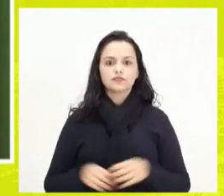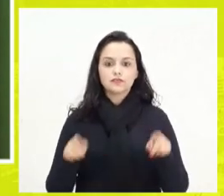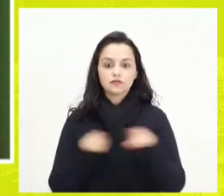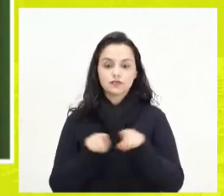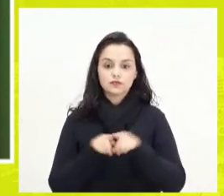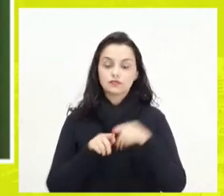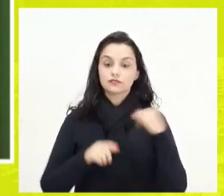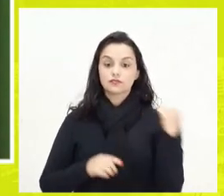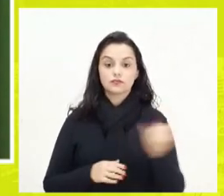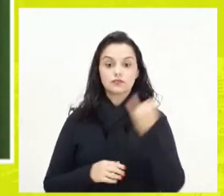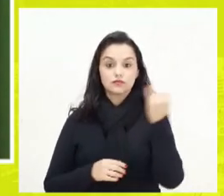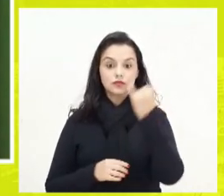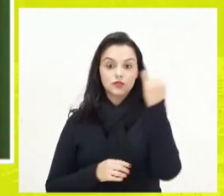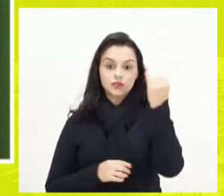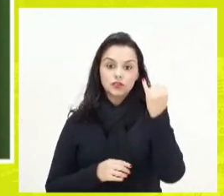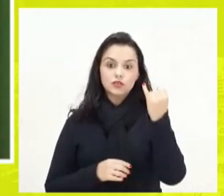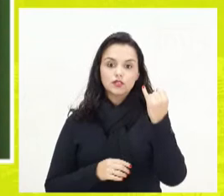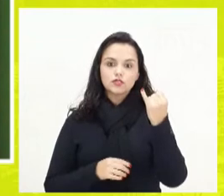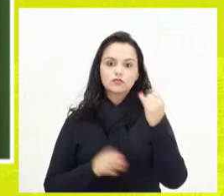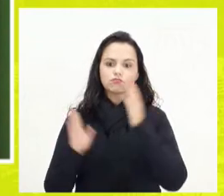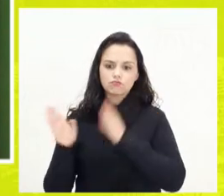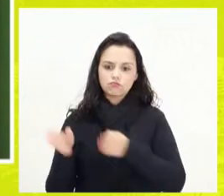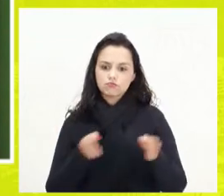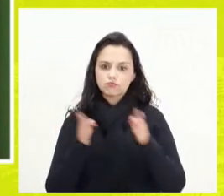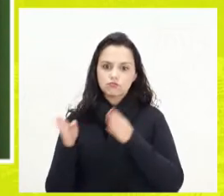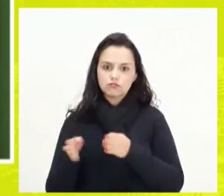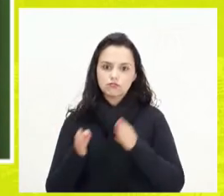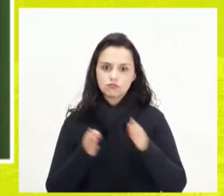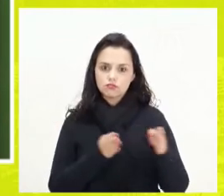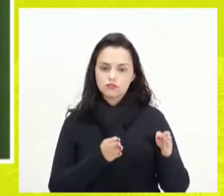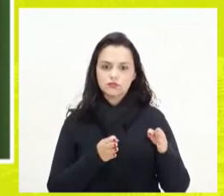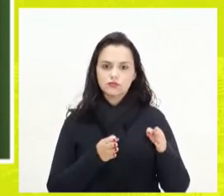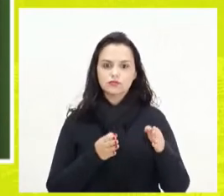it's important that all these collaborations